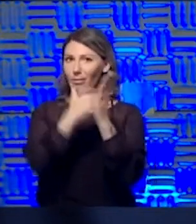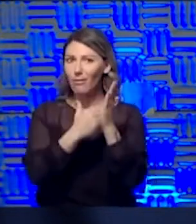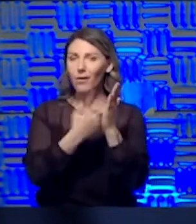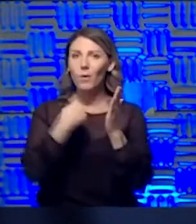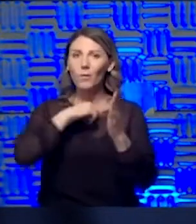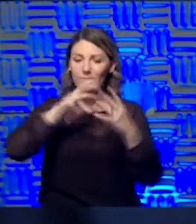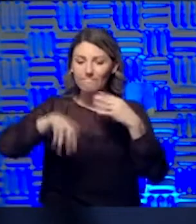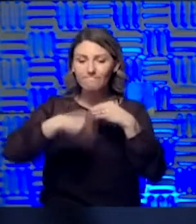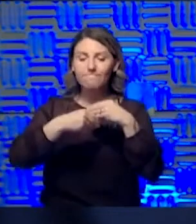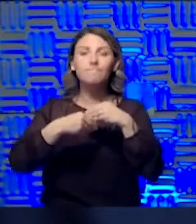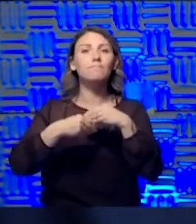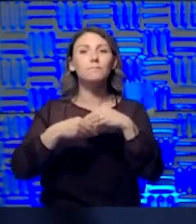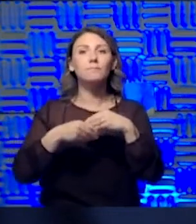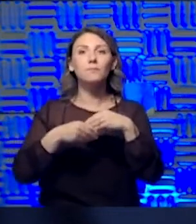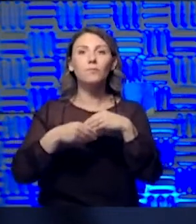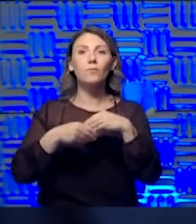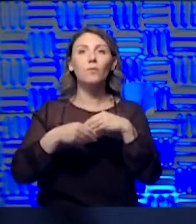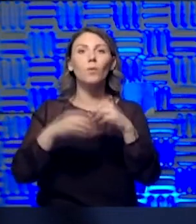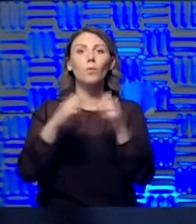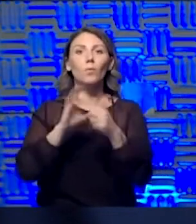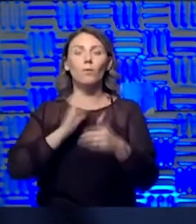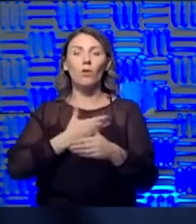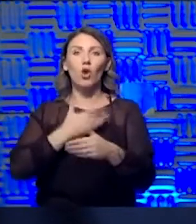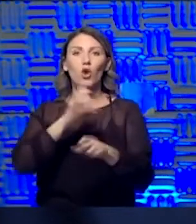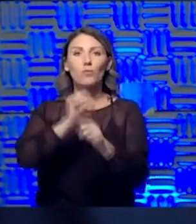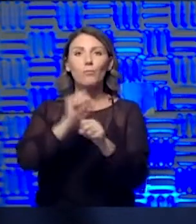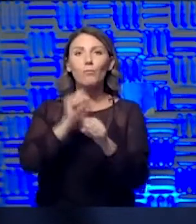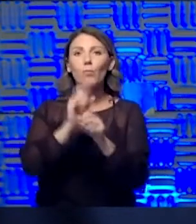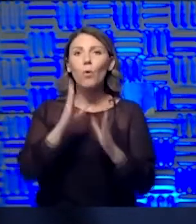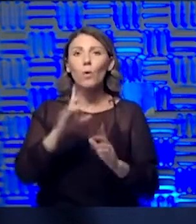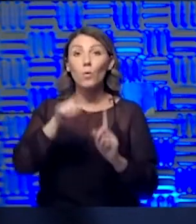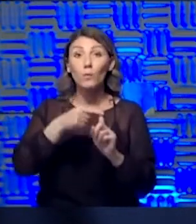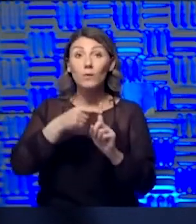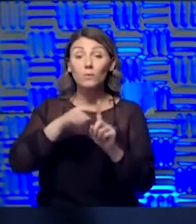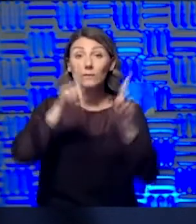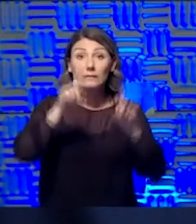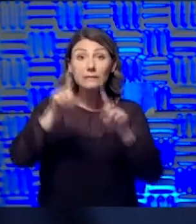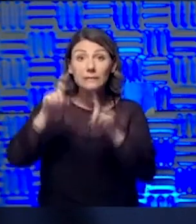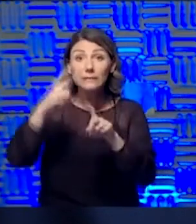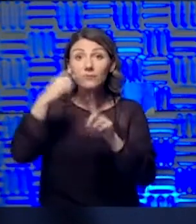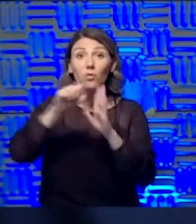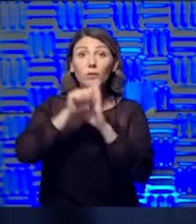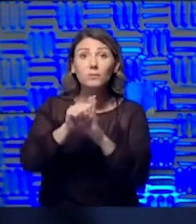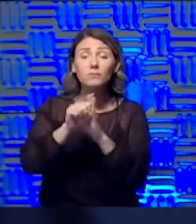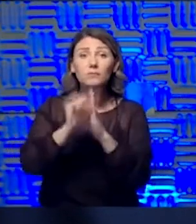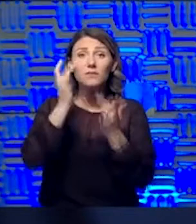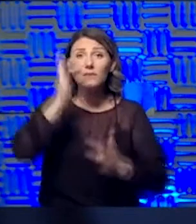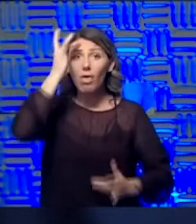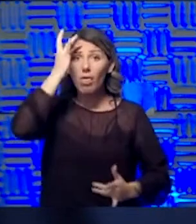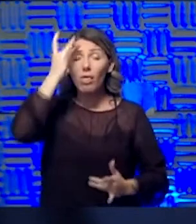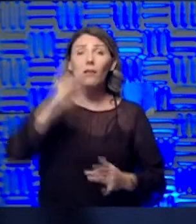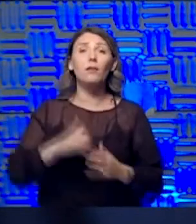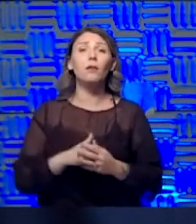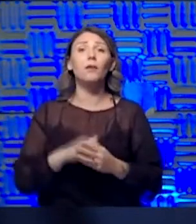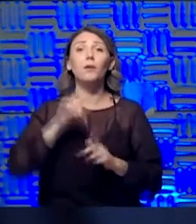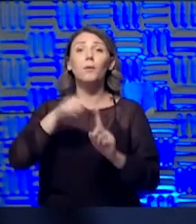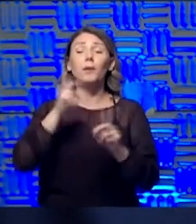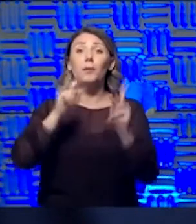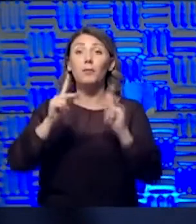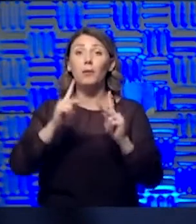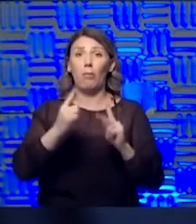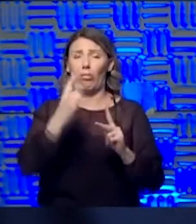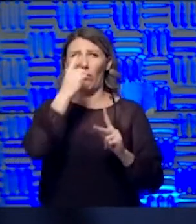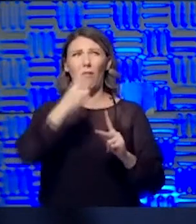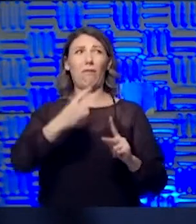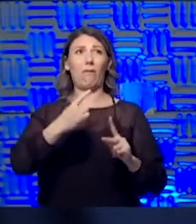those in our employee when we're screening for symptoms of illness, when people think that they are